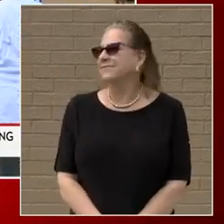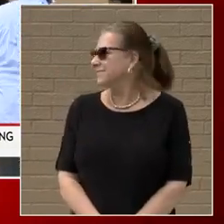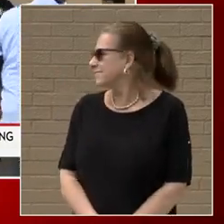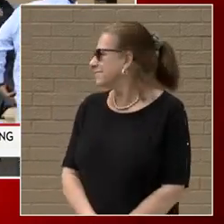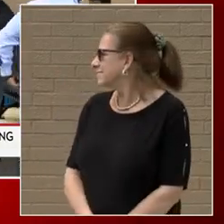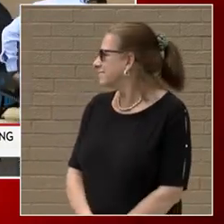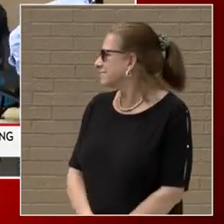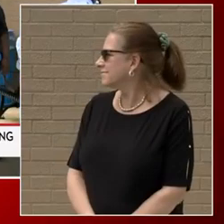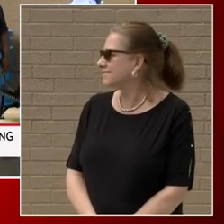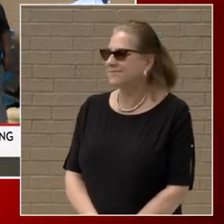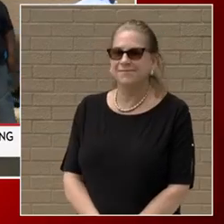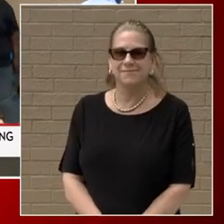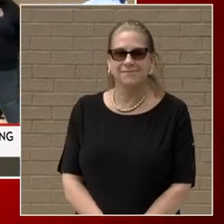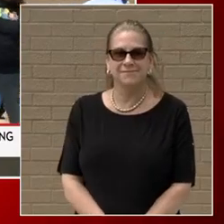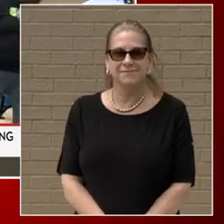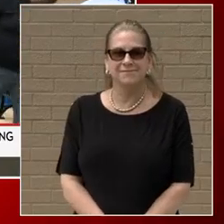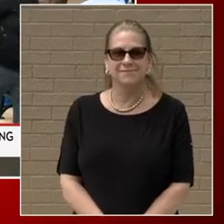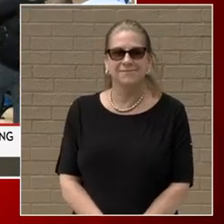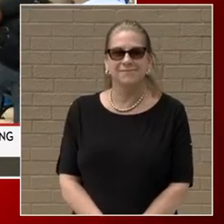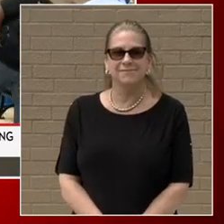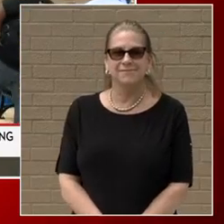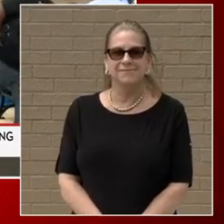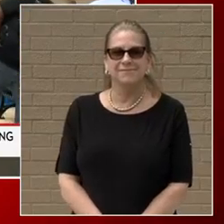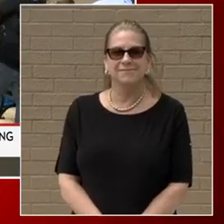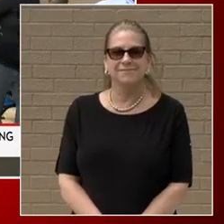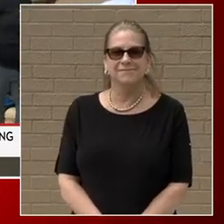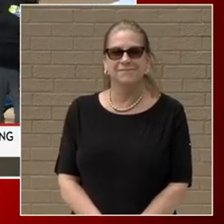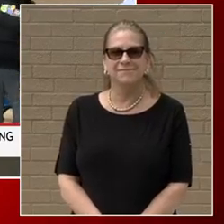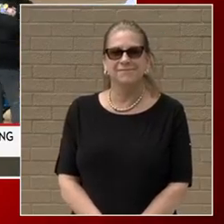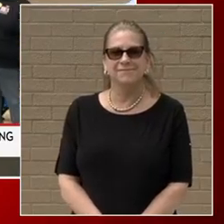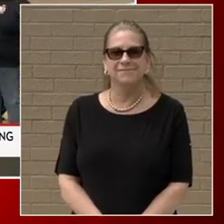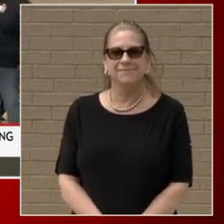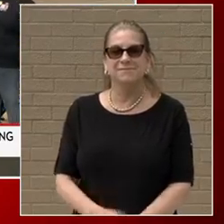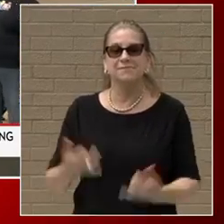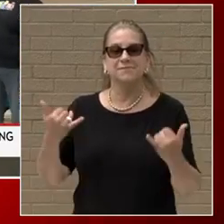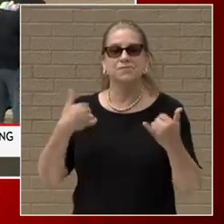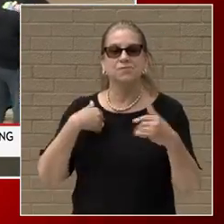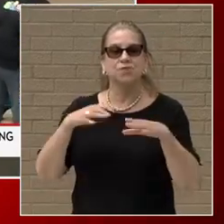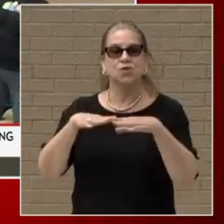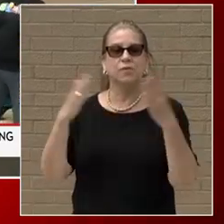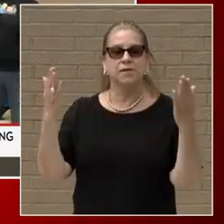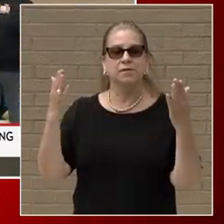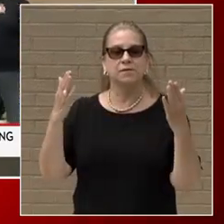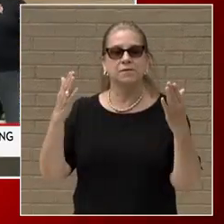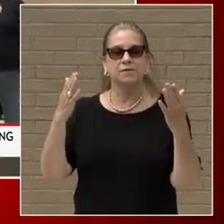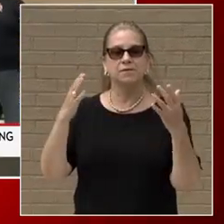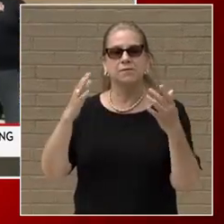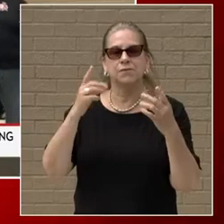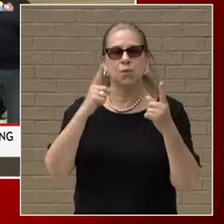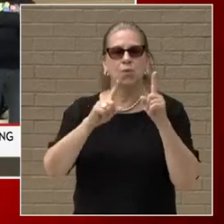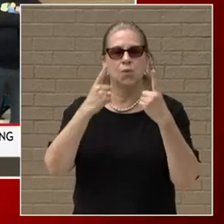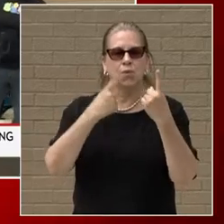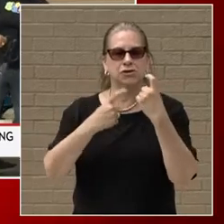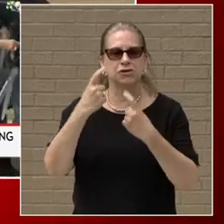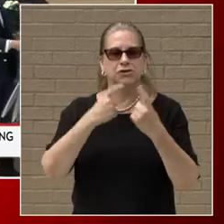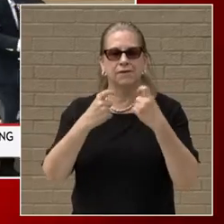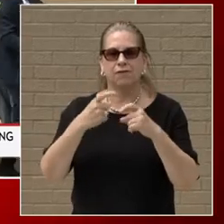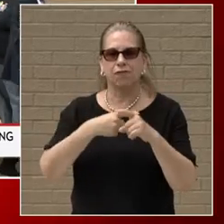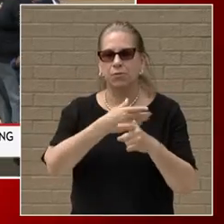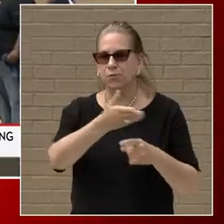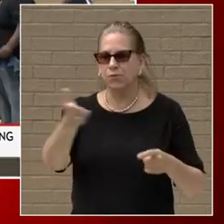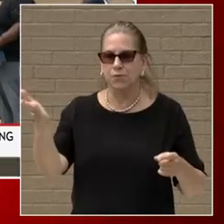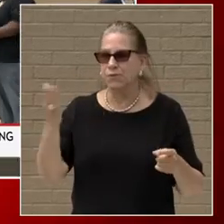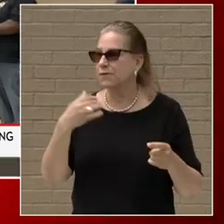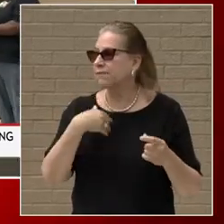Okay, so now we have the opportunity to take some questions from the press. And if there are any community